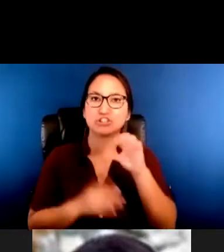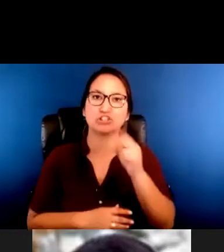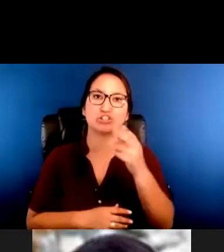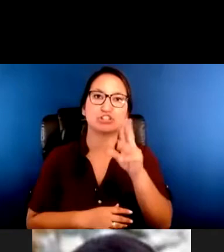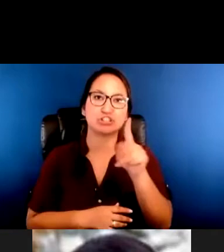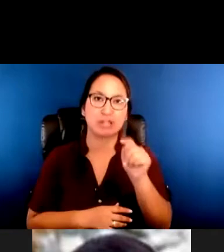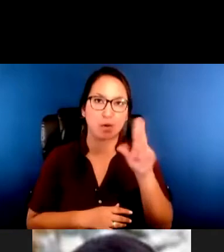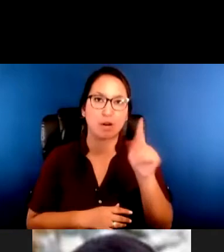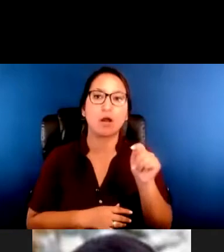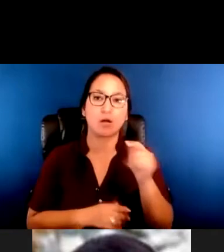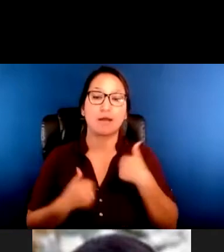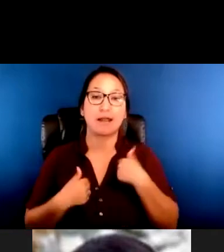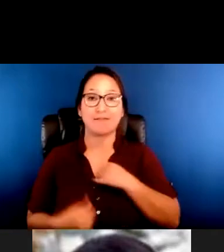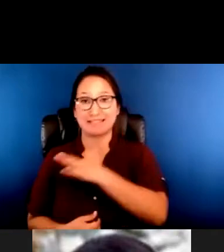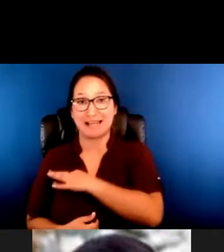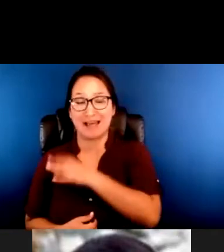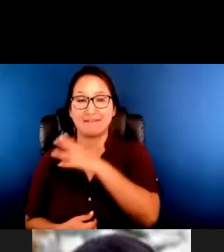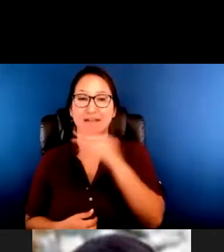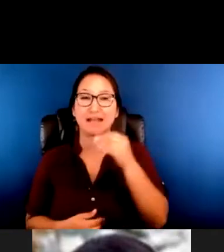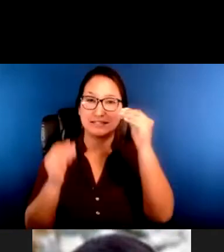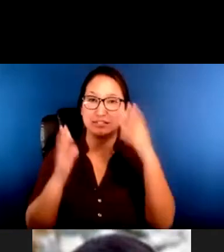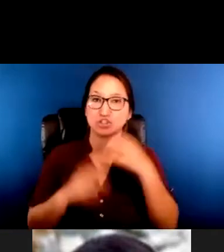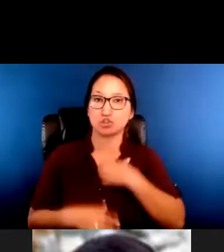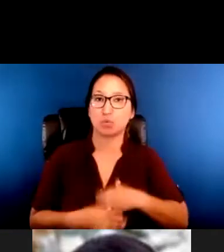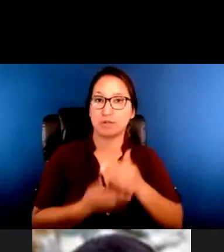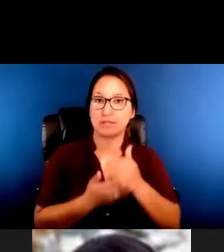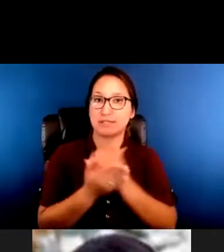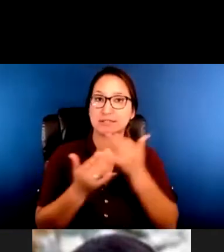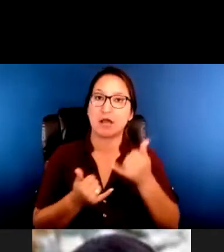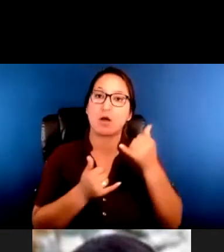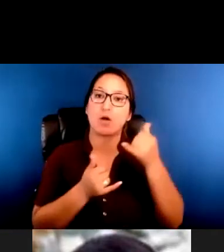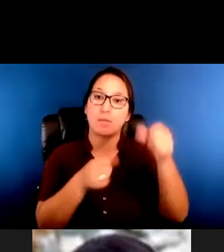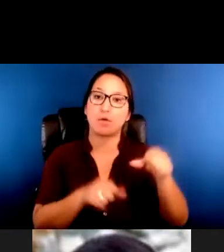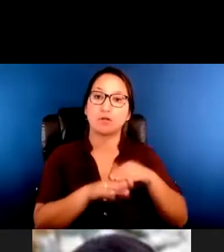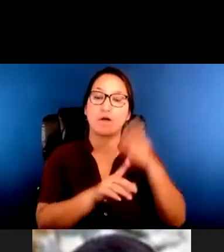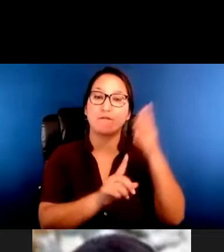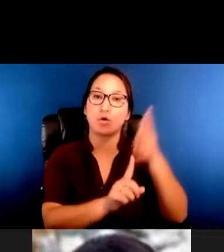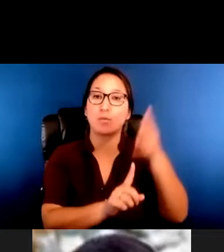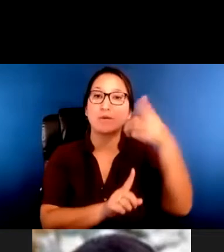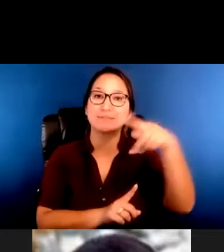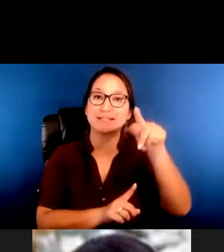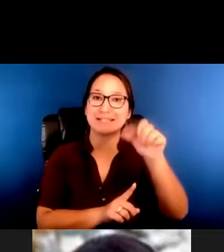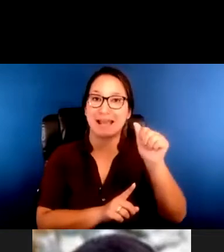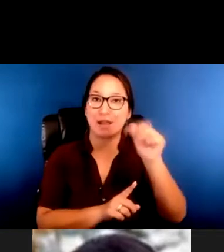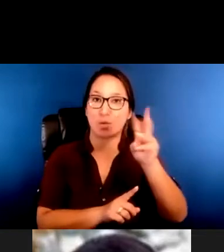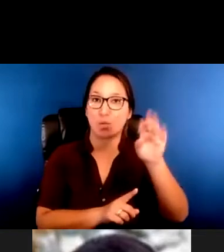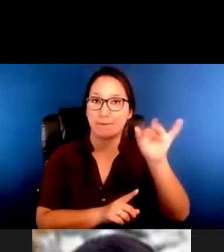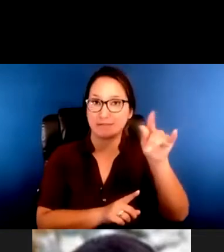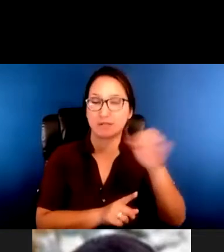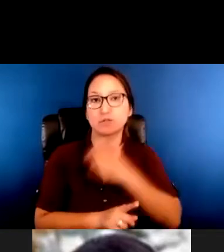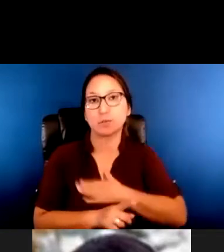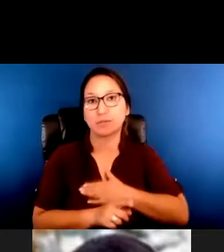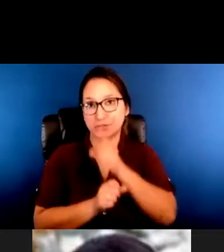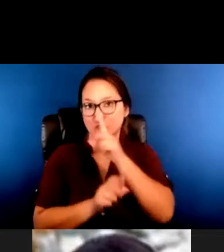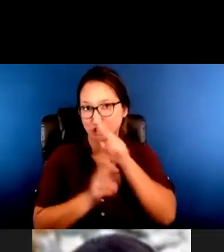have our staff and teacher wish list posted now to our 4 Points Middle School PTA website, so please be sure to check that out. We